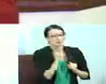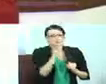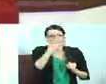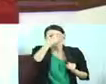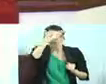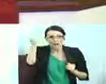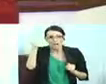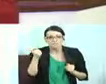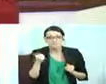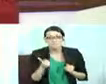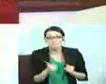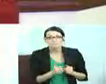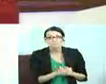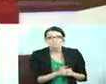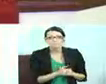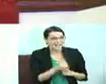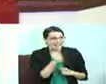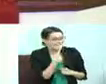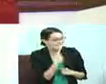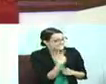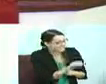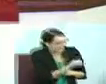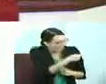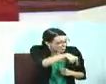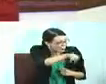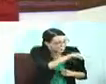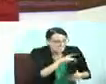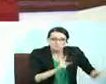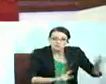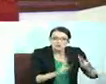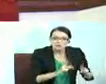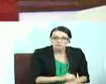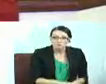forgot and didn't tell them?